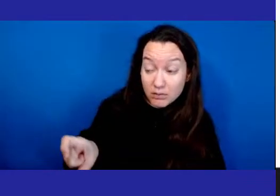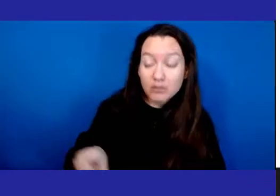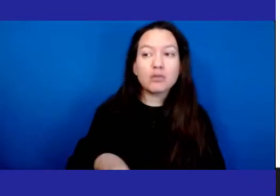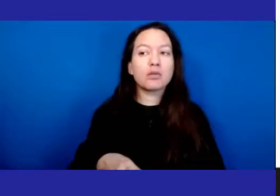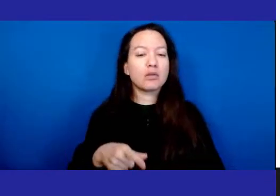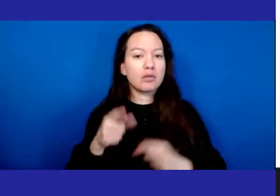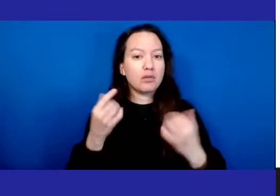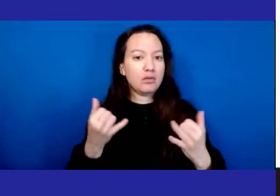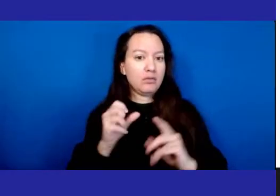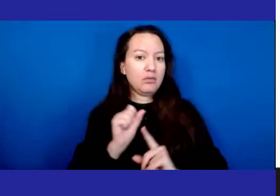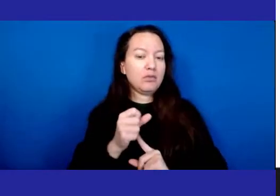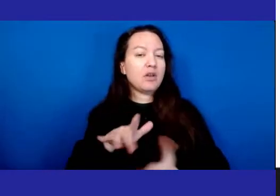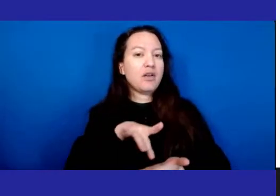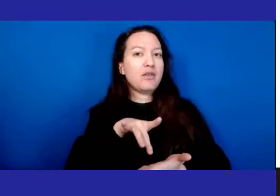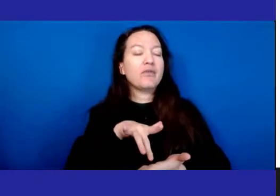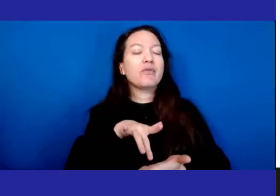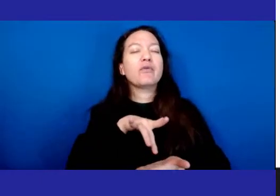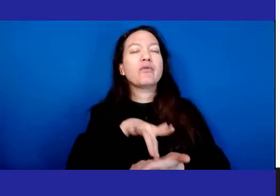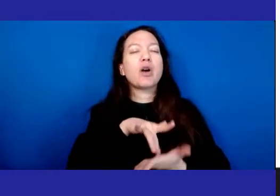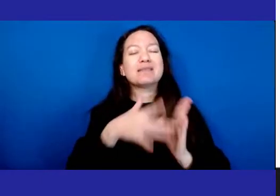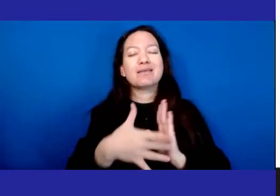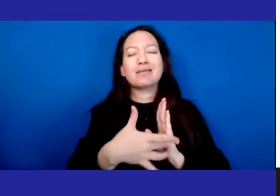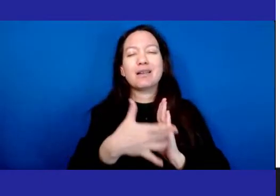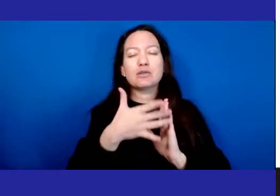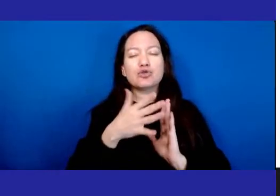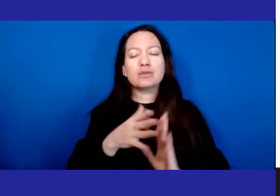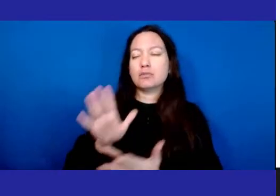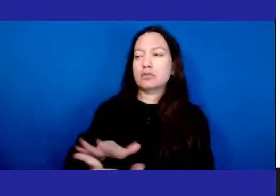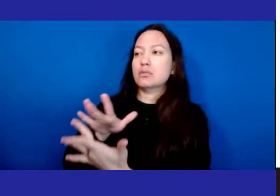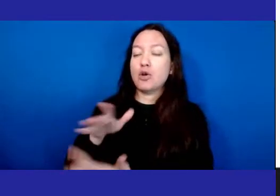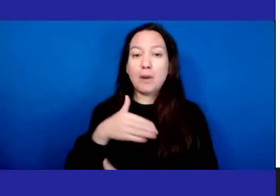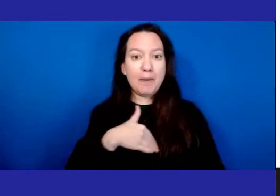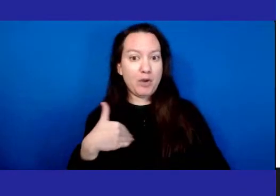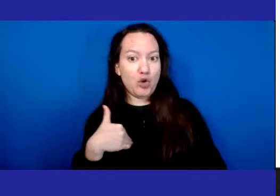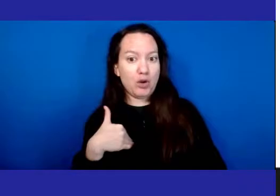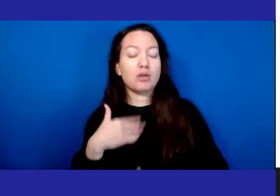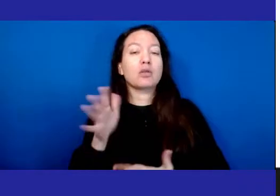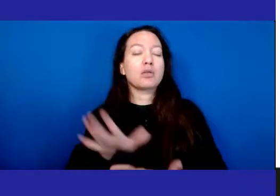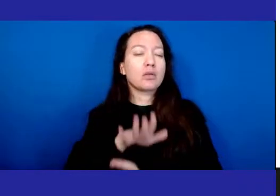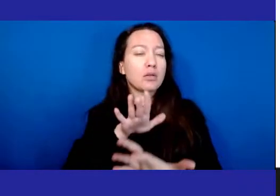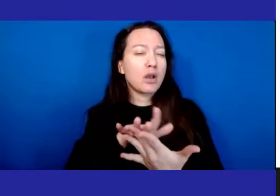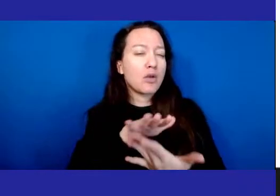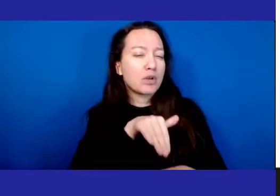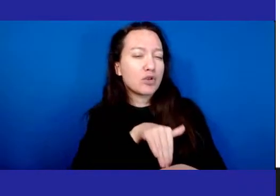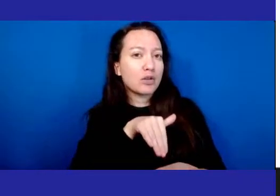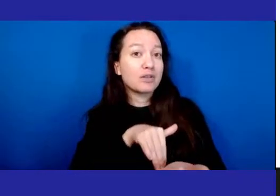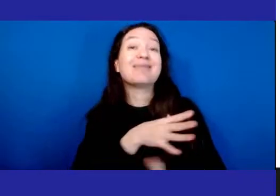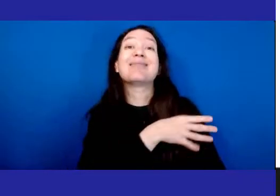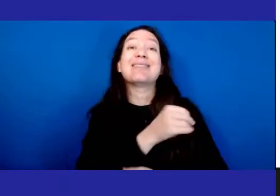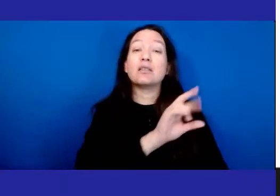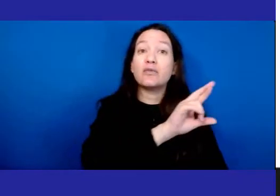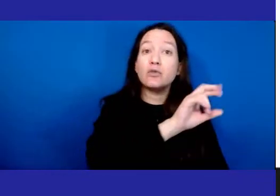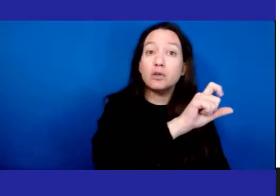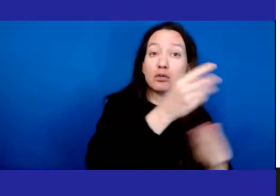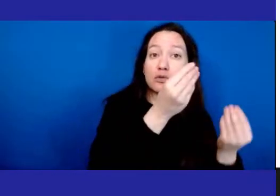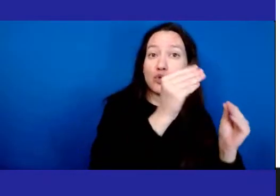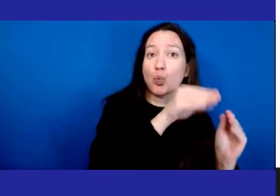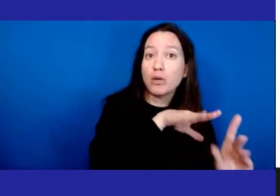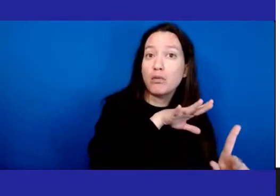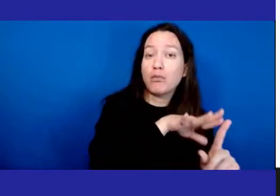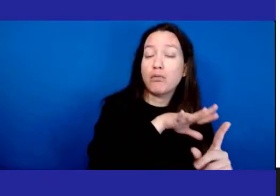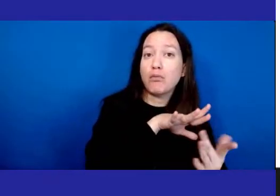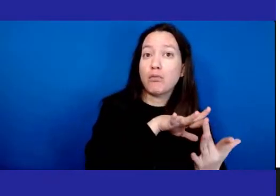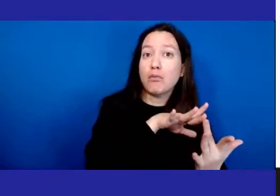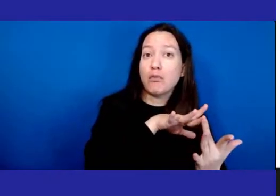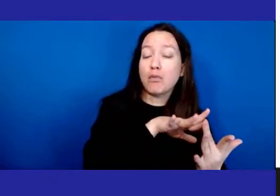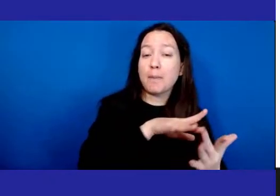is we have pharmacy technicians that outreach to members, outreach to providers and pharmacists to ensure these